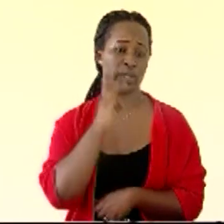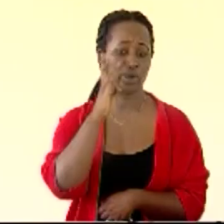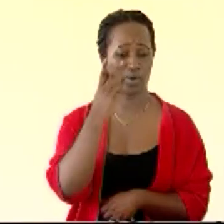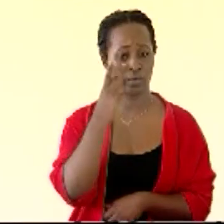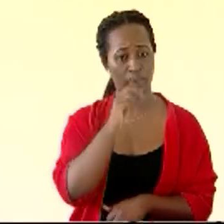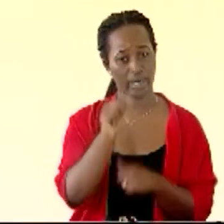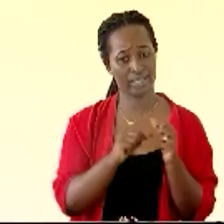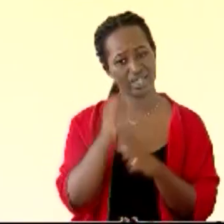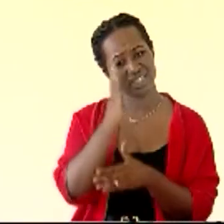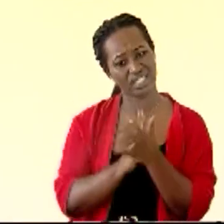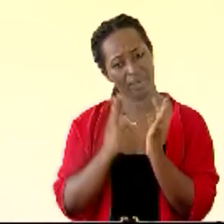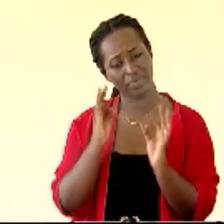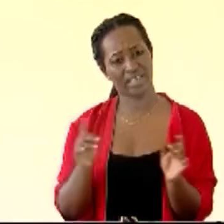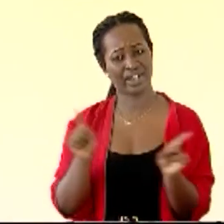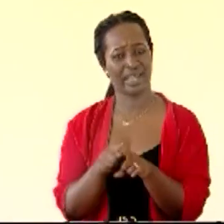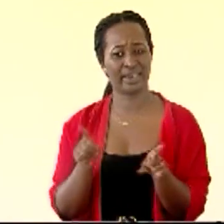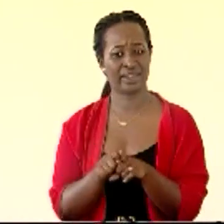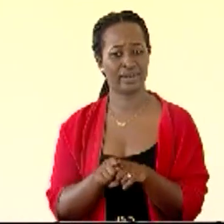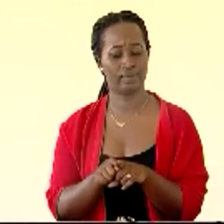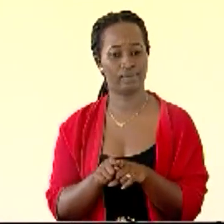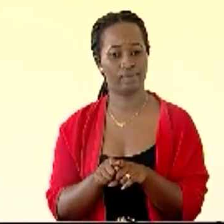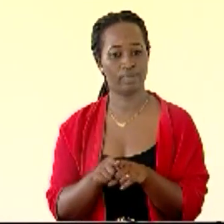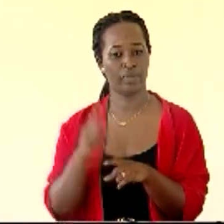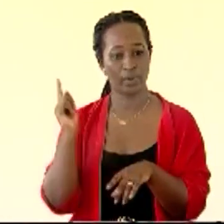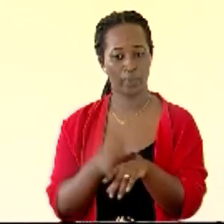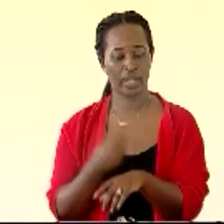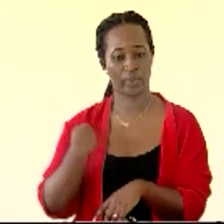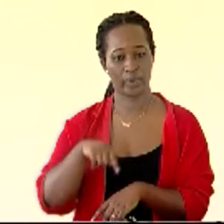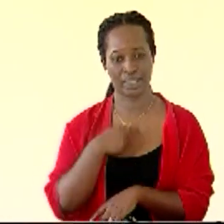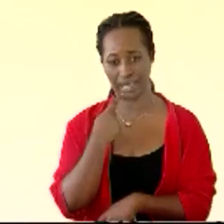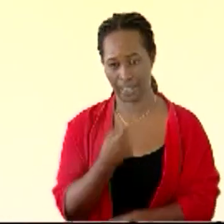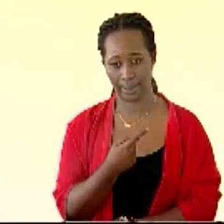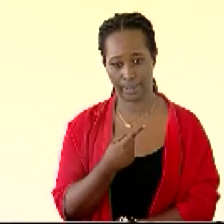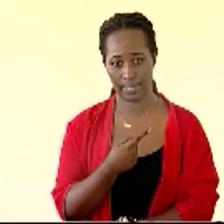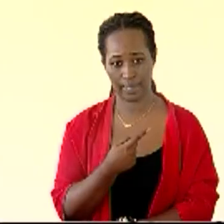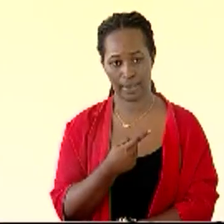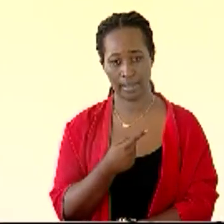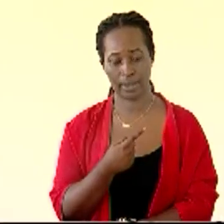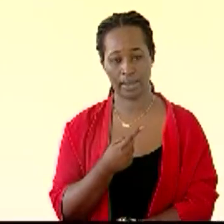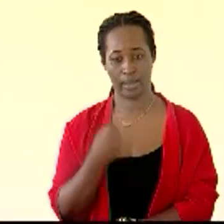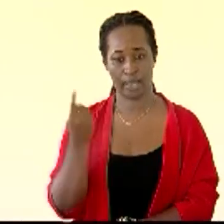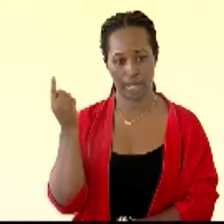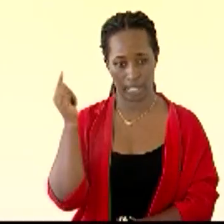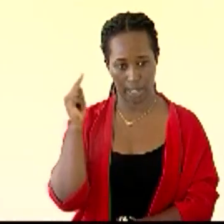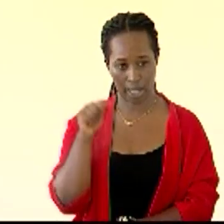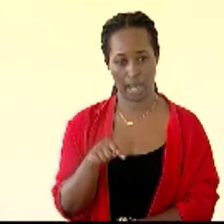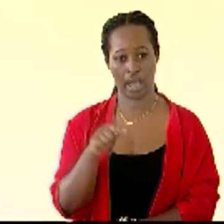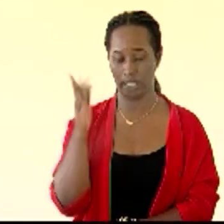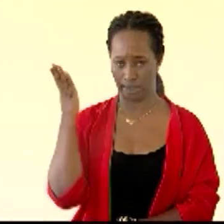at something like this when we say, how is carbon dioxide